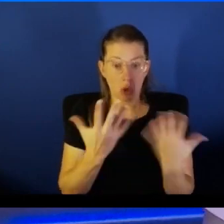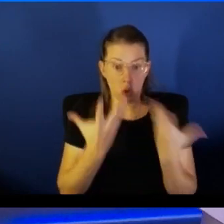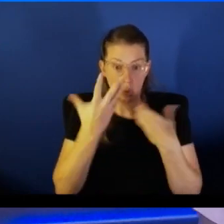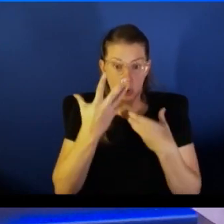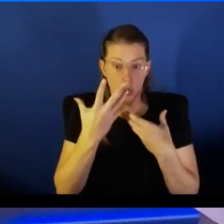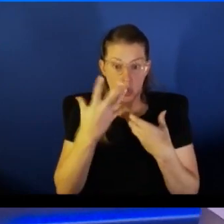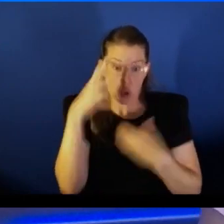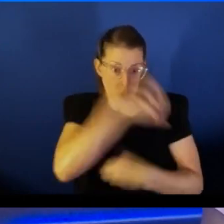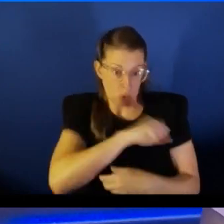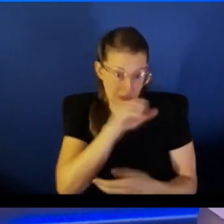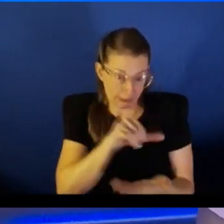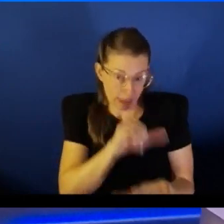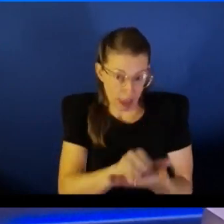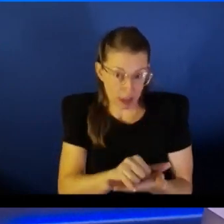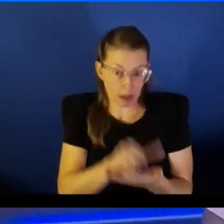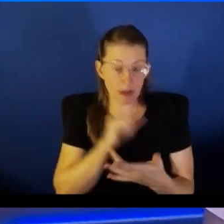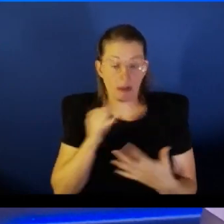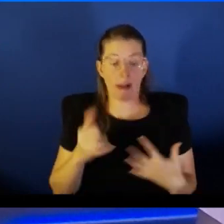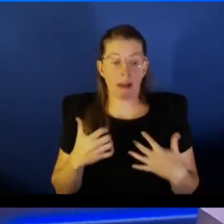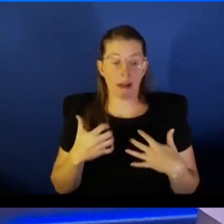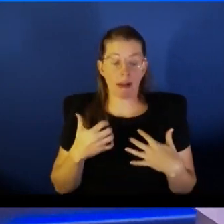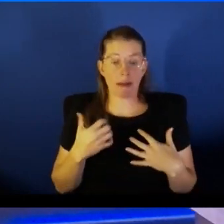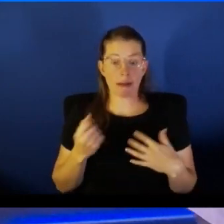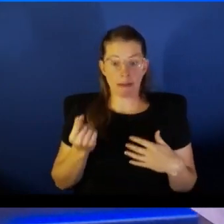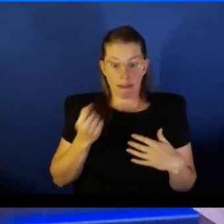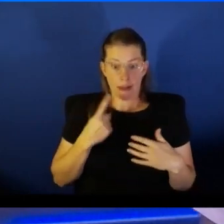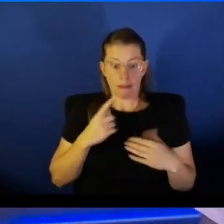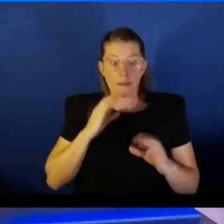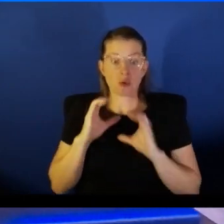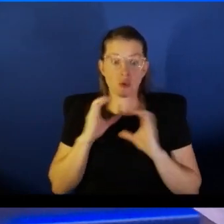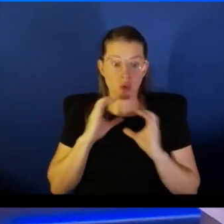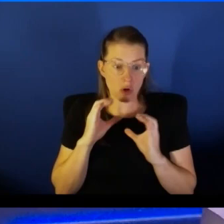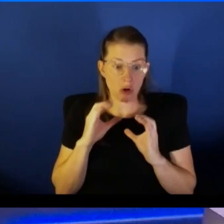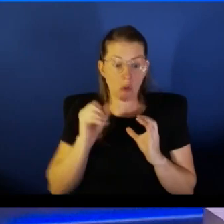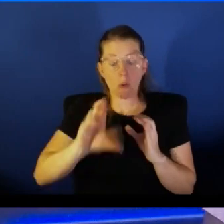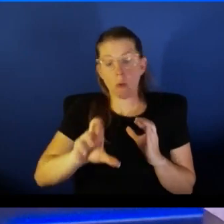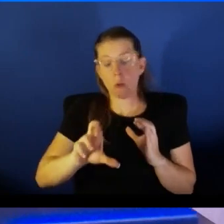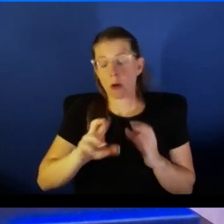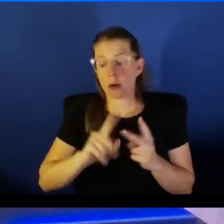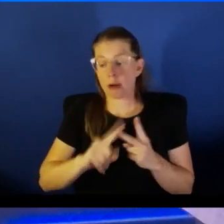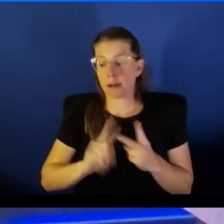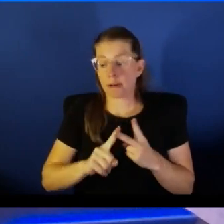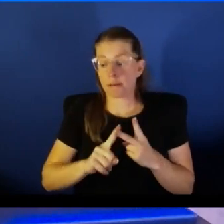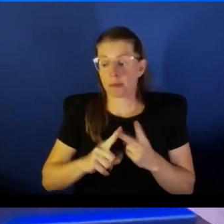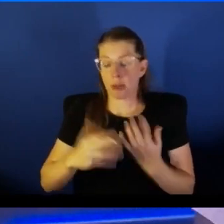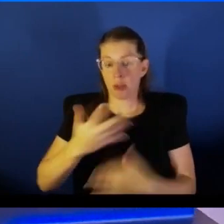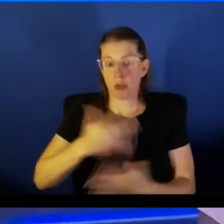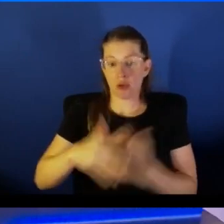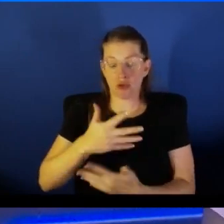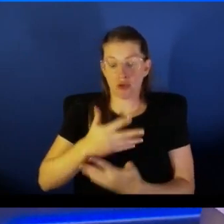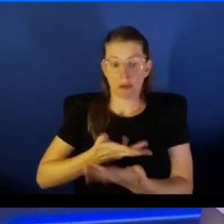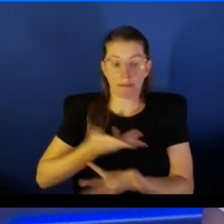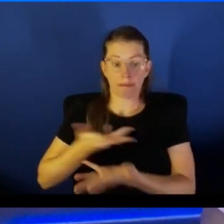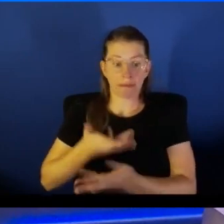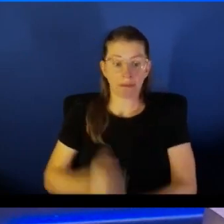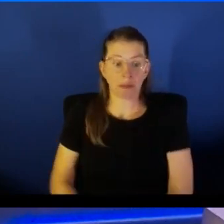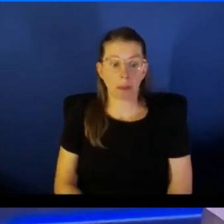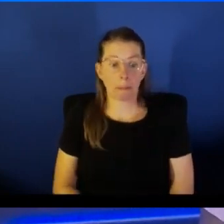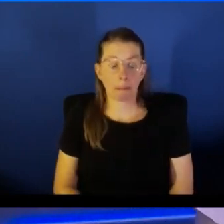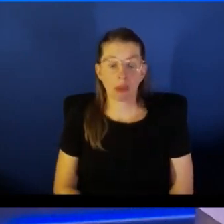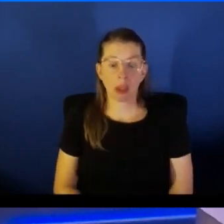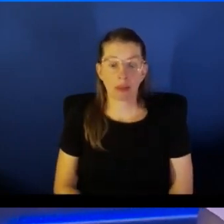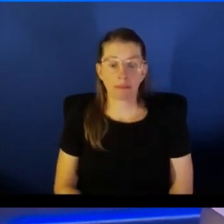not competent in communication or social interactions. I think both of